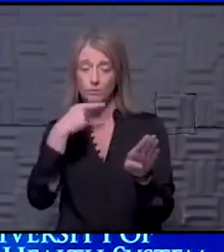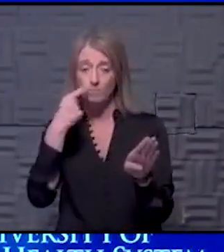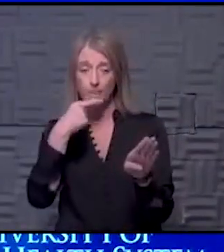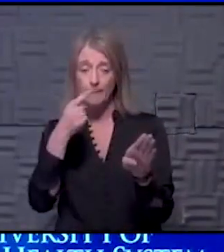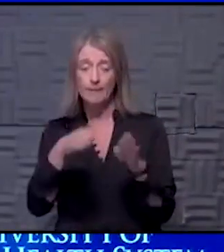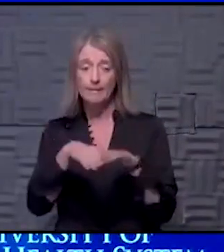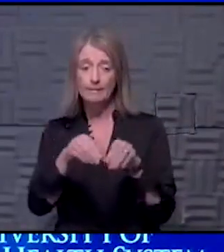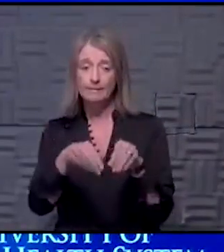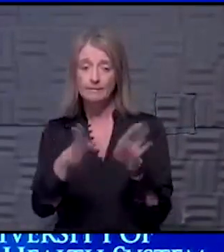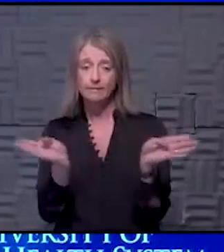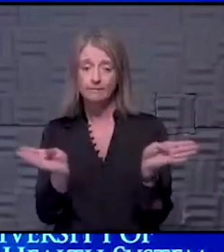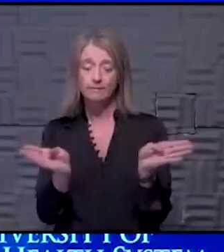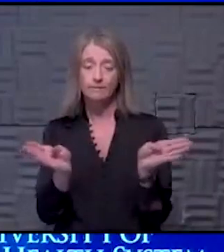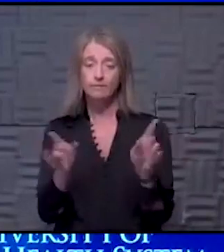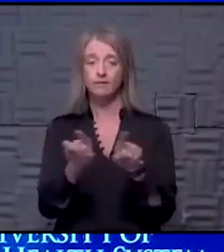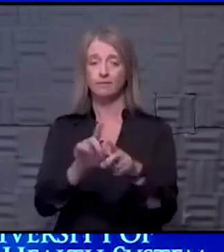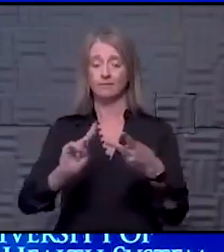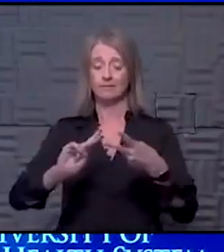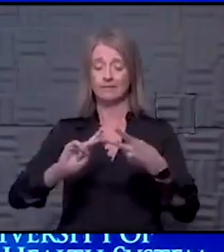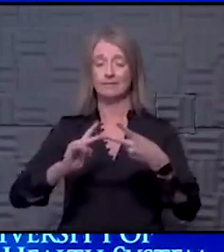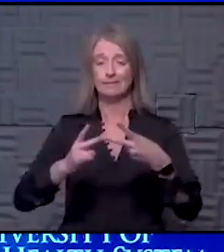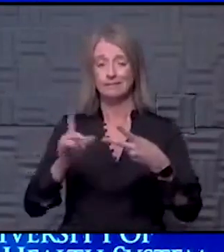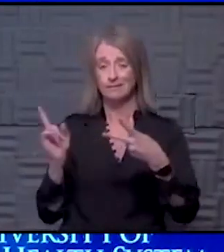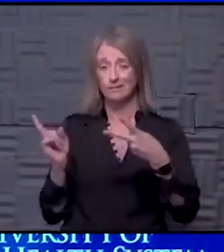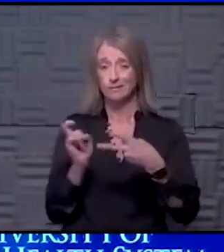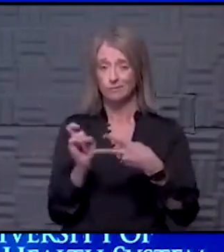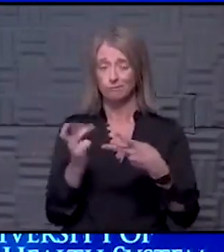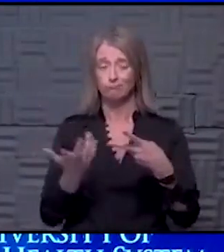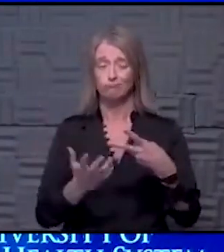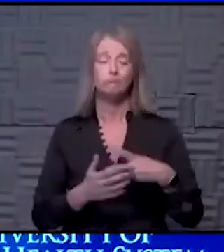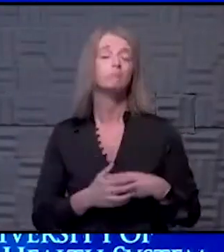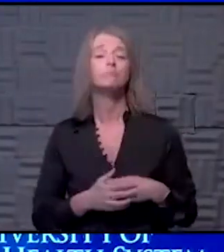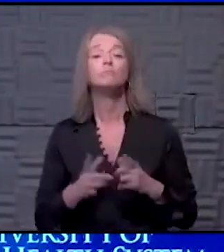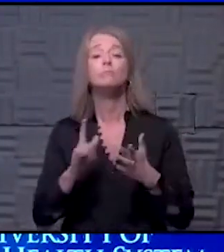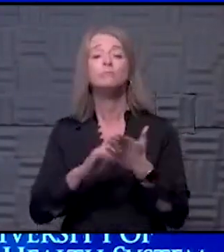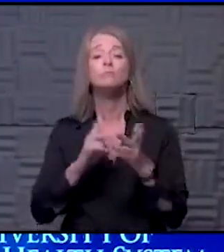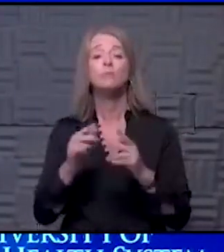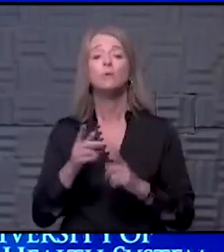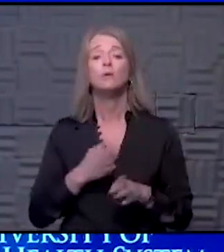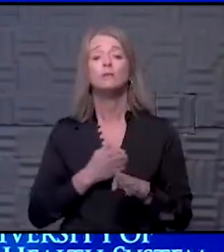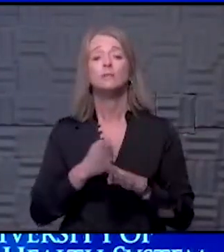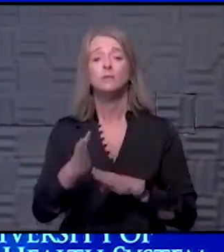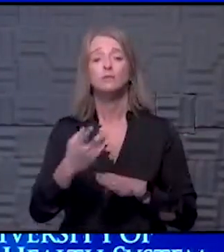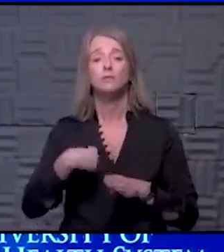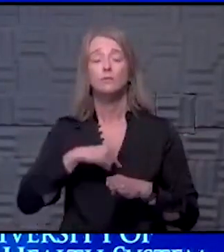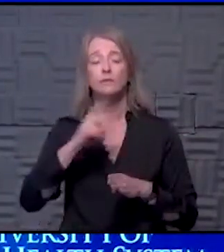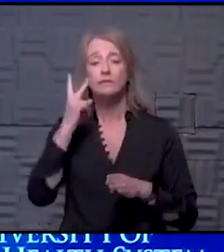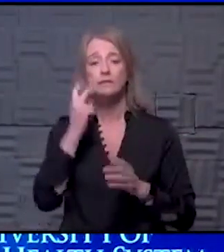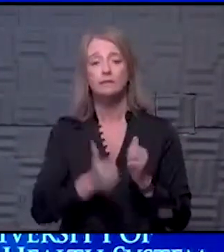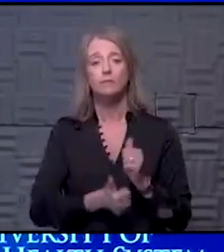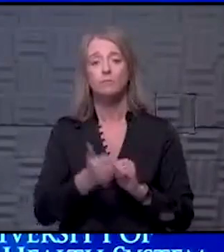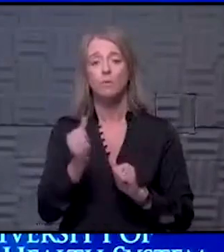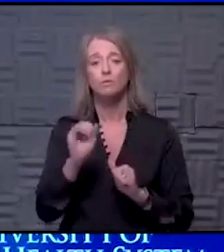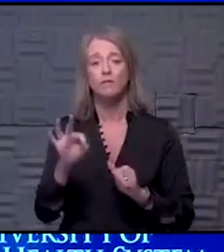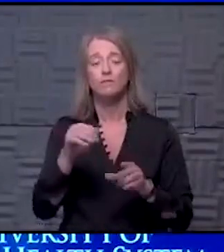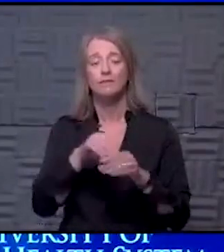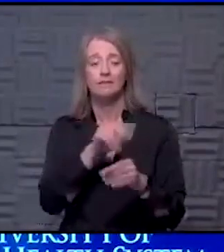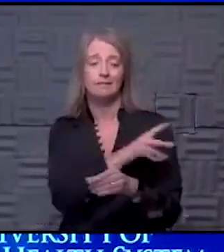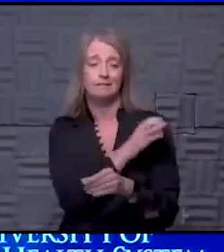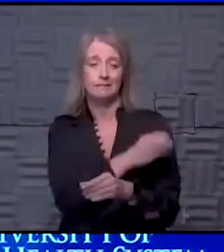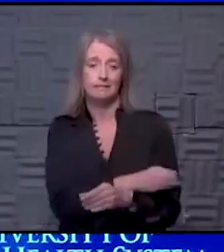public? And then her second follow-up question is, what specialty are we seeing the most of in that